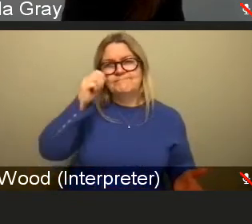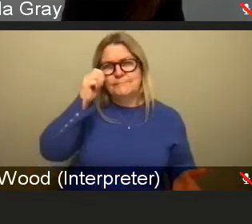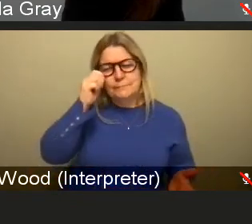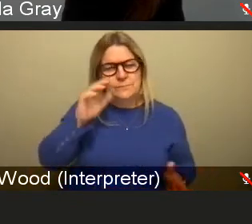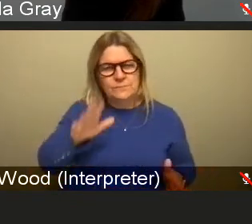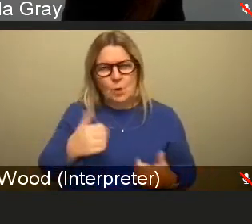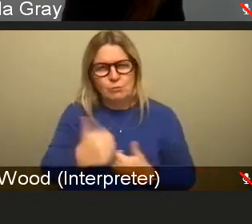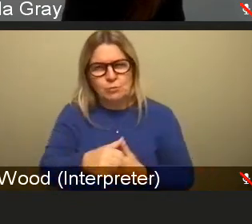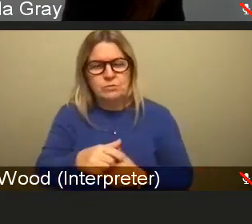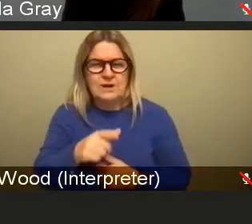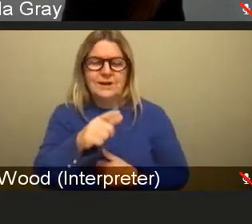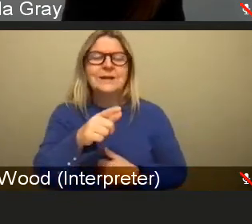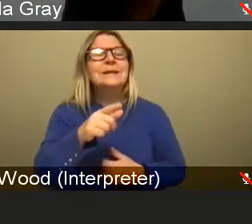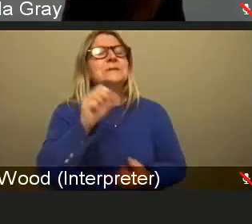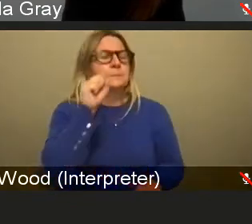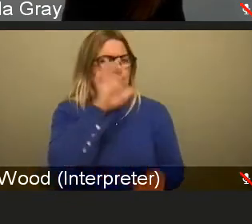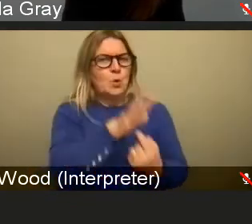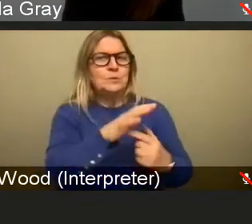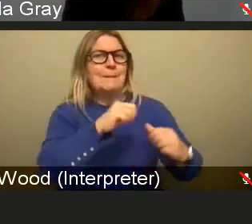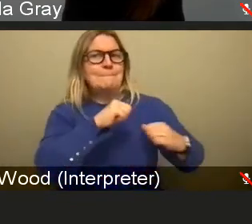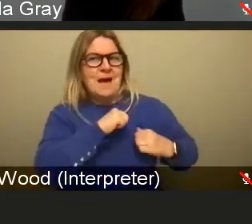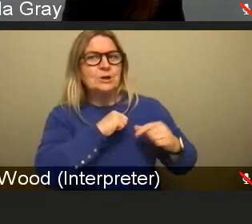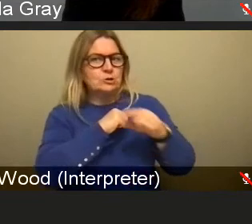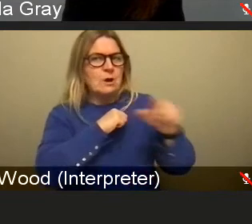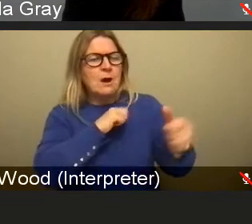and see through the whole organisation.